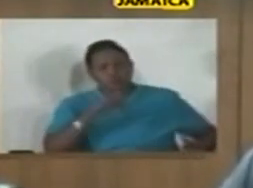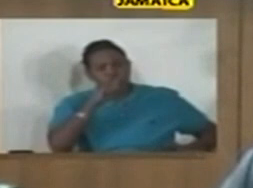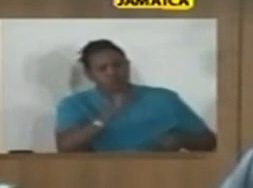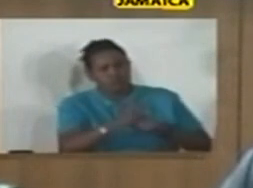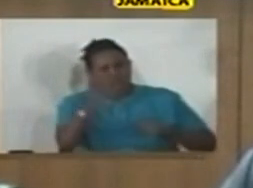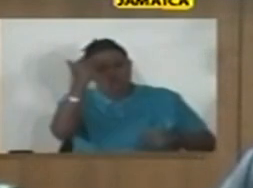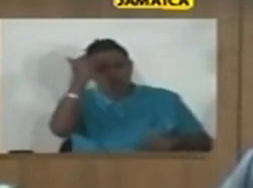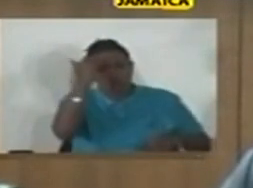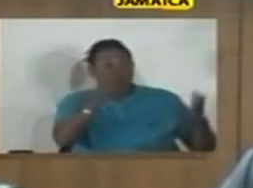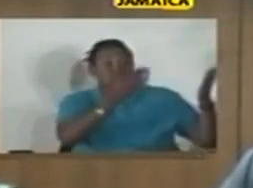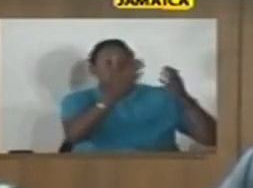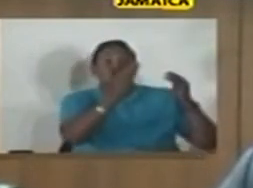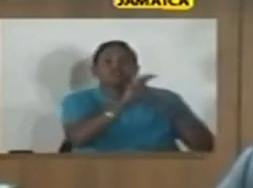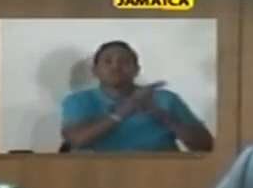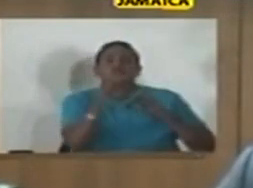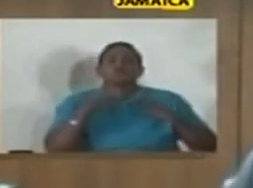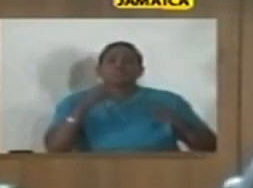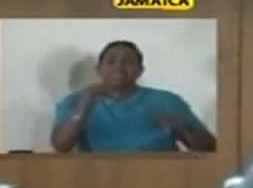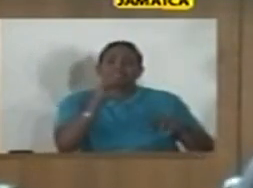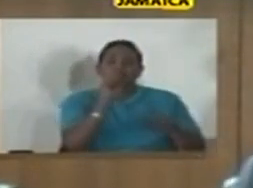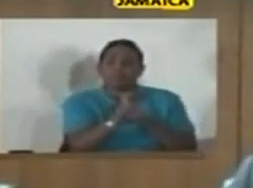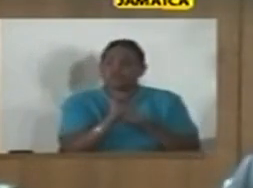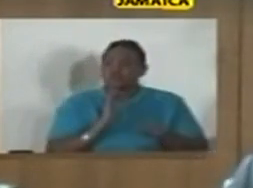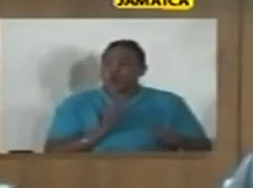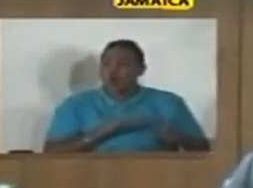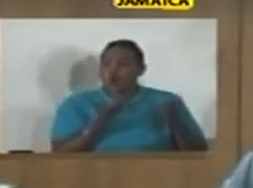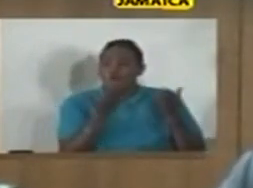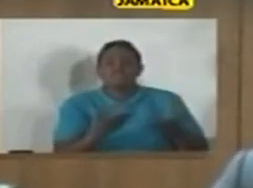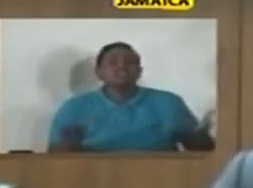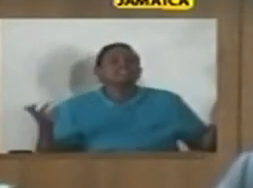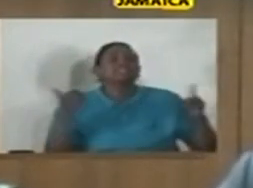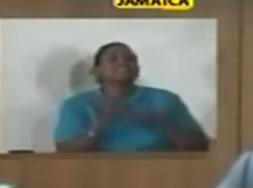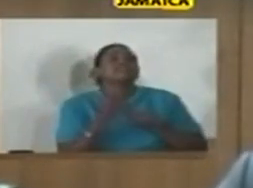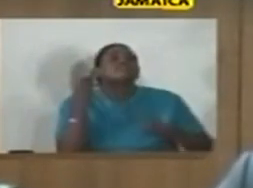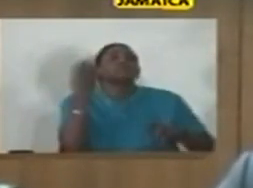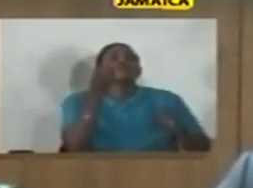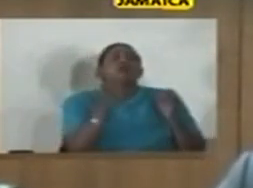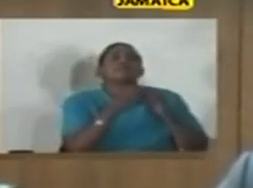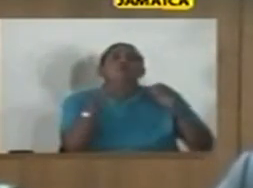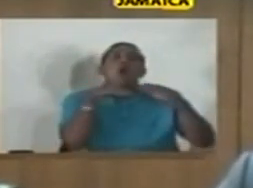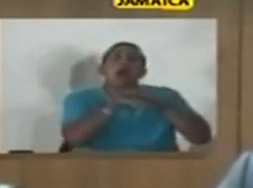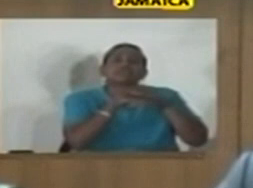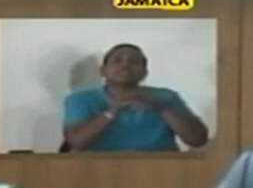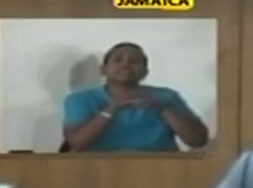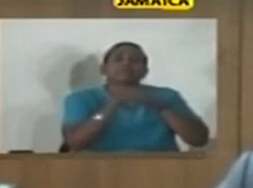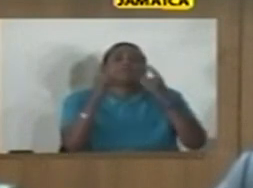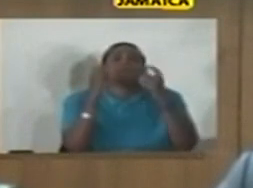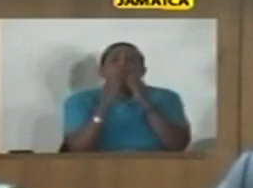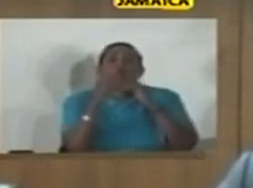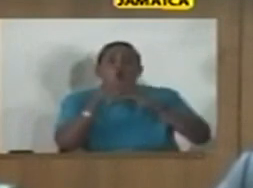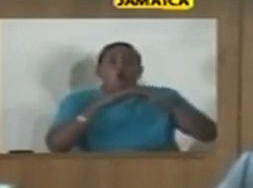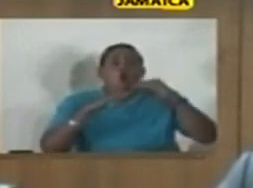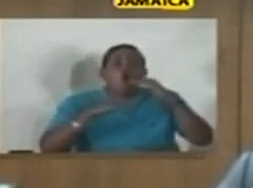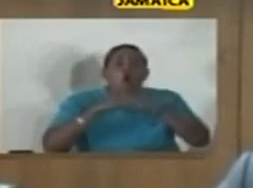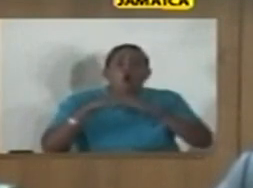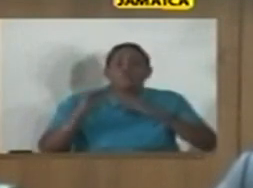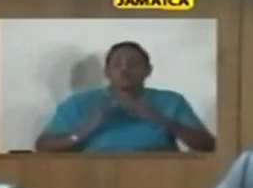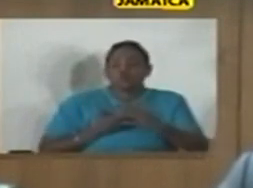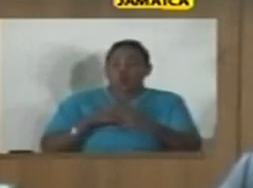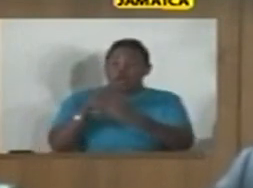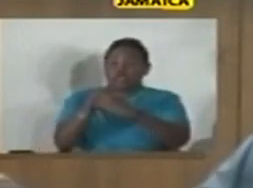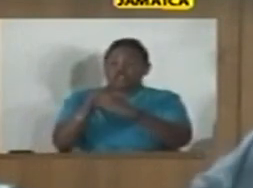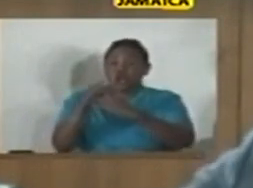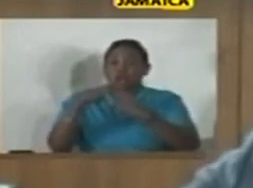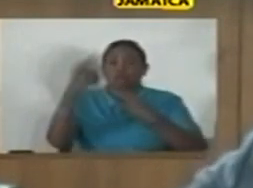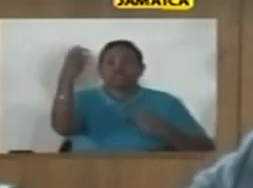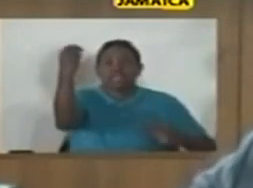as a service ministry, we need to ensure that our facilities provide greater accessibility and comfort to our internal and